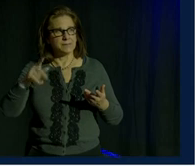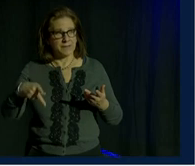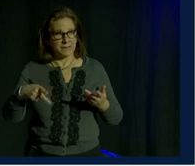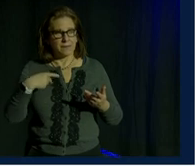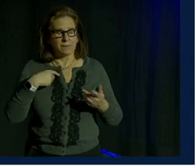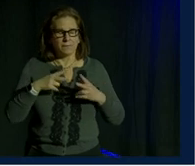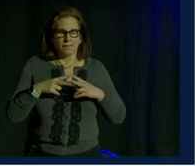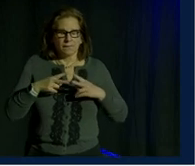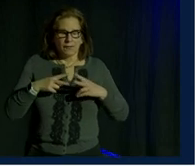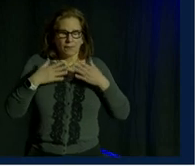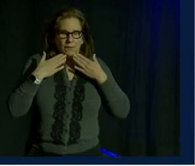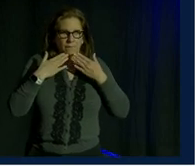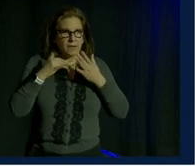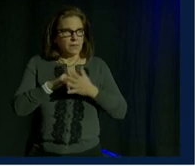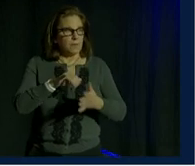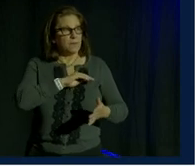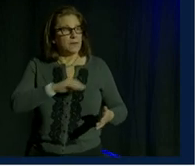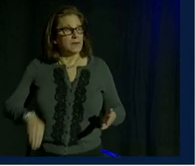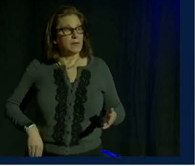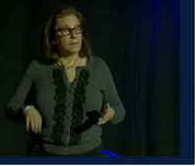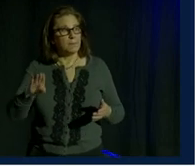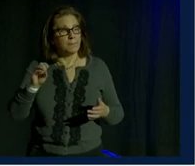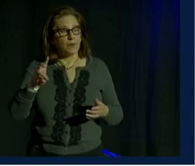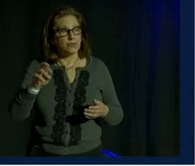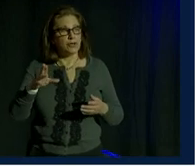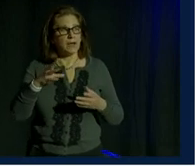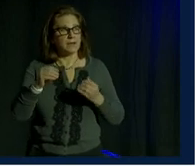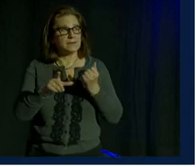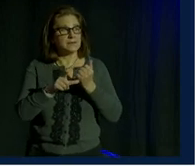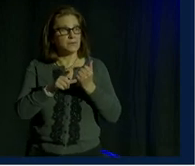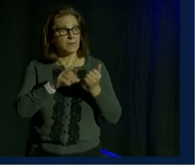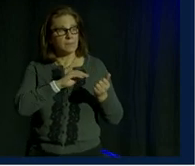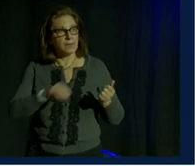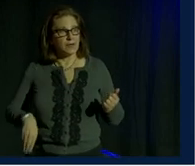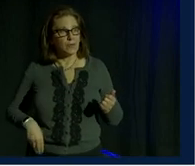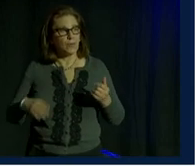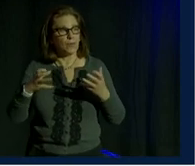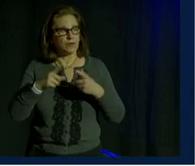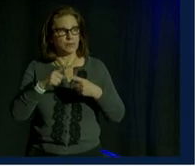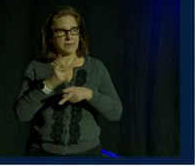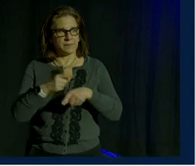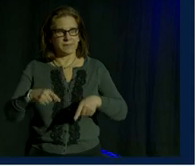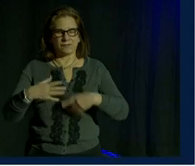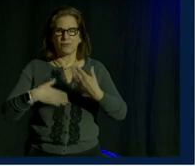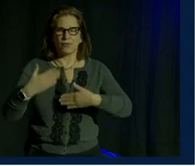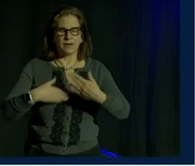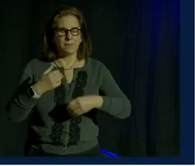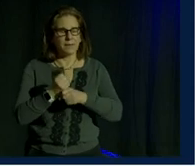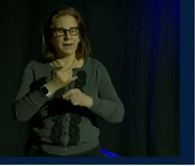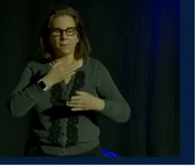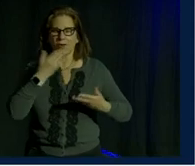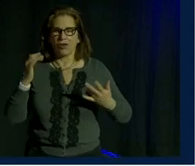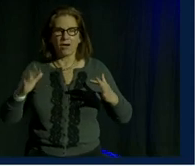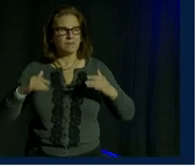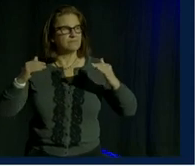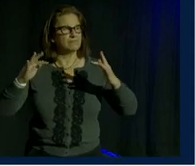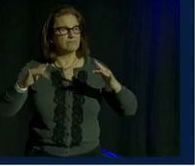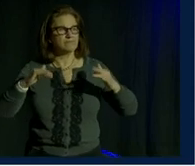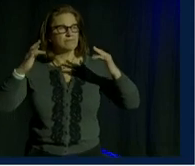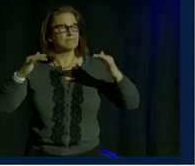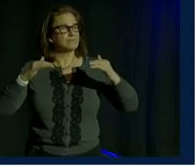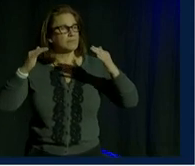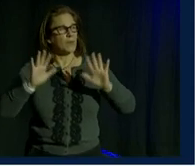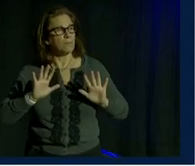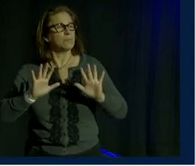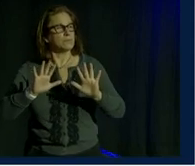am grateful that the mayor and the deputy mayor want to keep this going and make this a permanent part of the way we do business. The equity